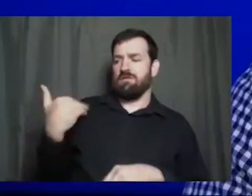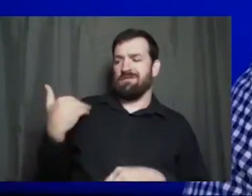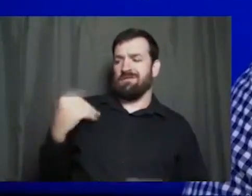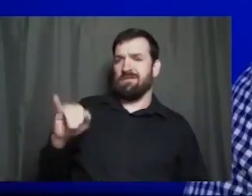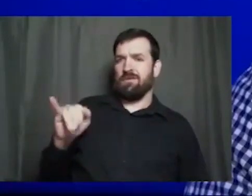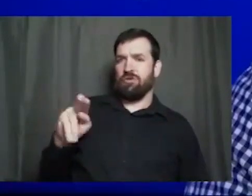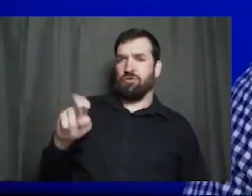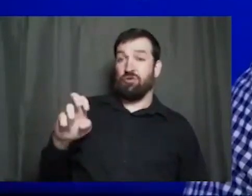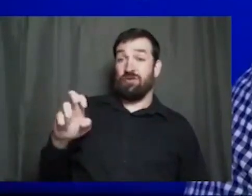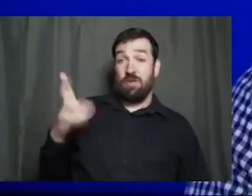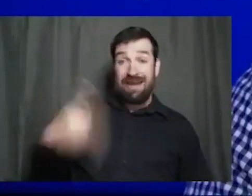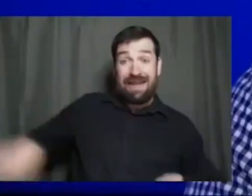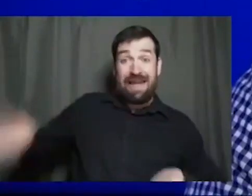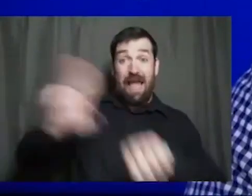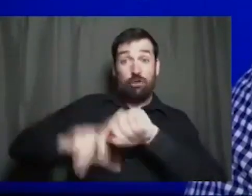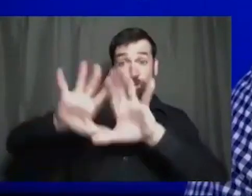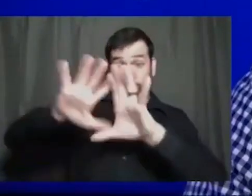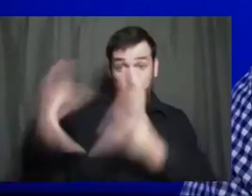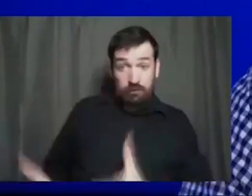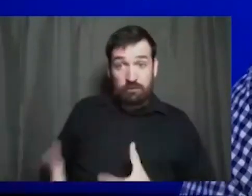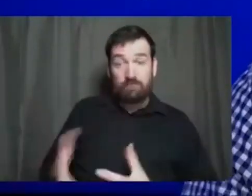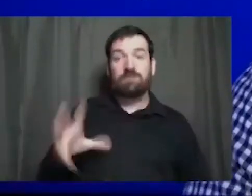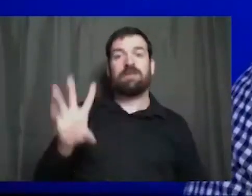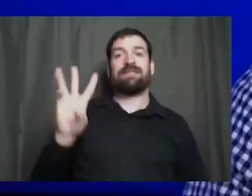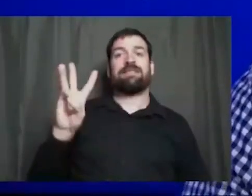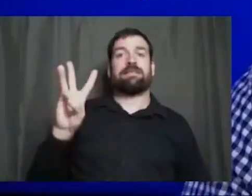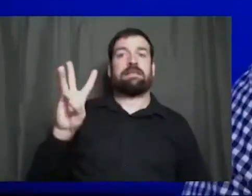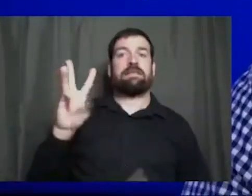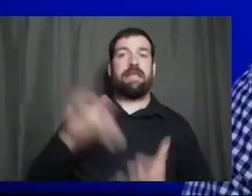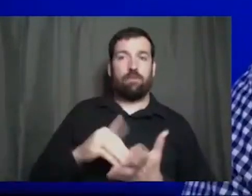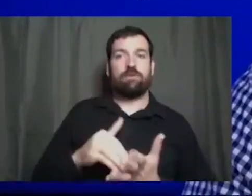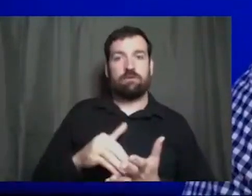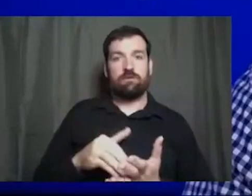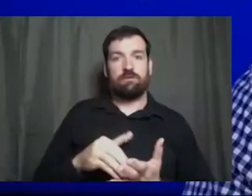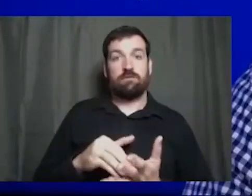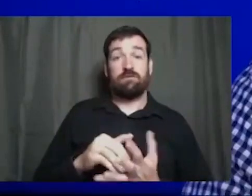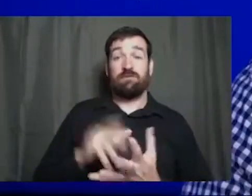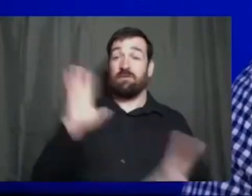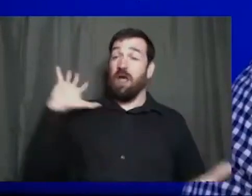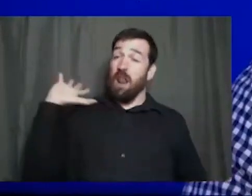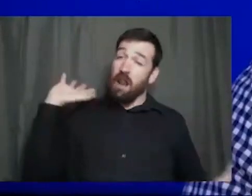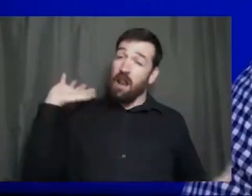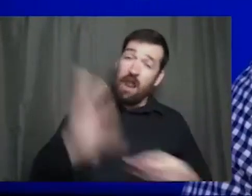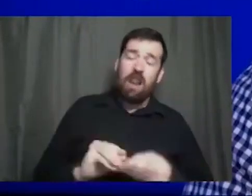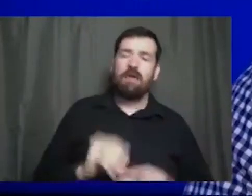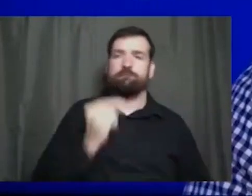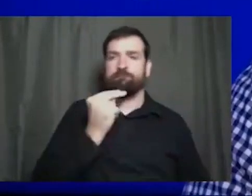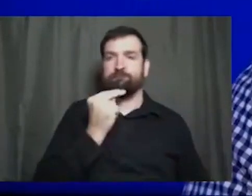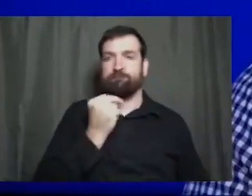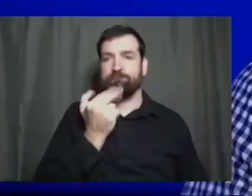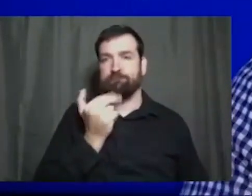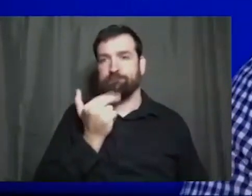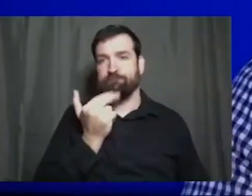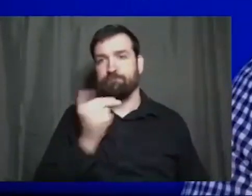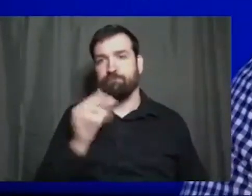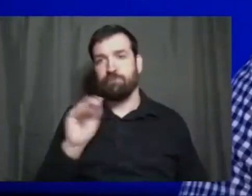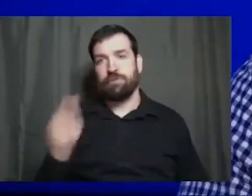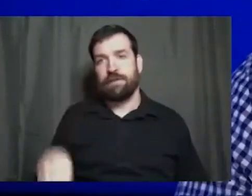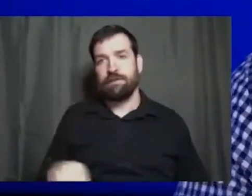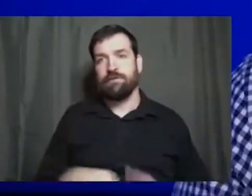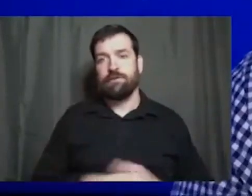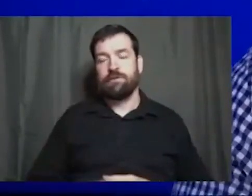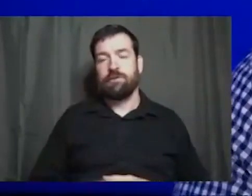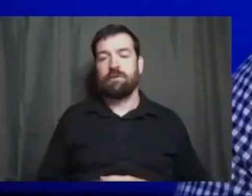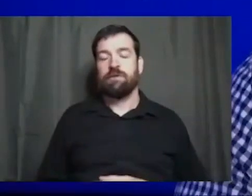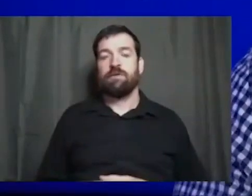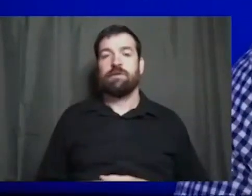was around 6,000 breakthrough infections. So out of all the infections, it's a very small sample of those. And so